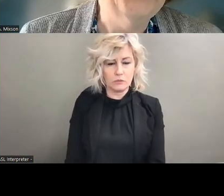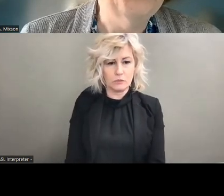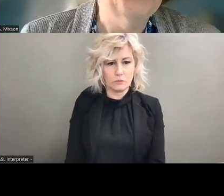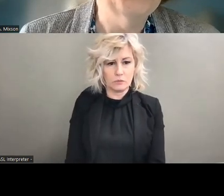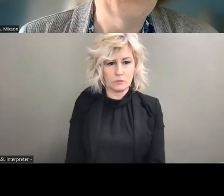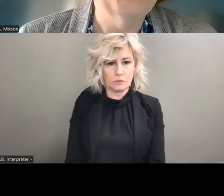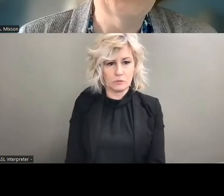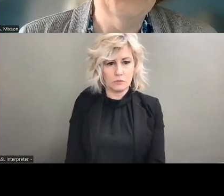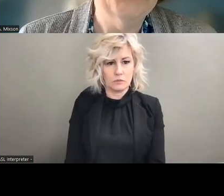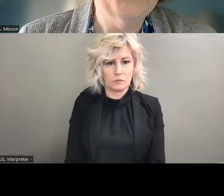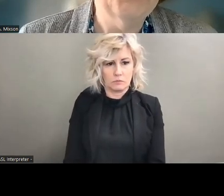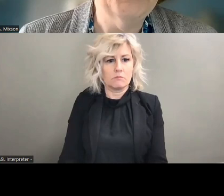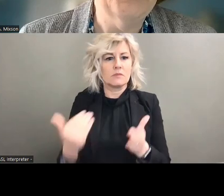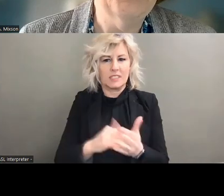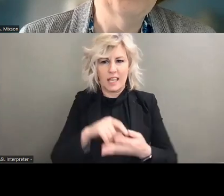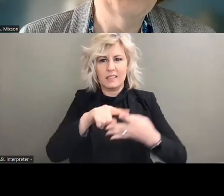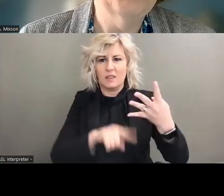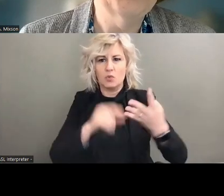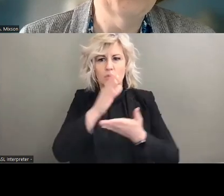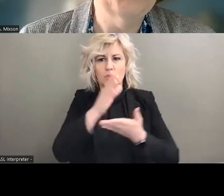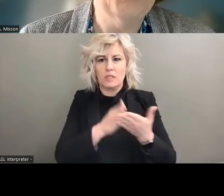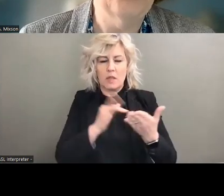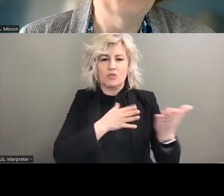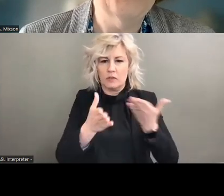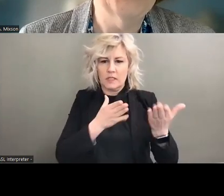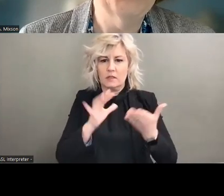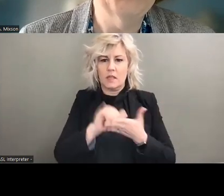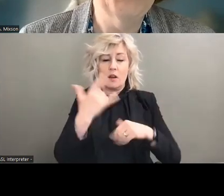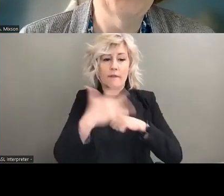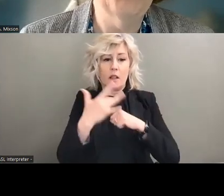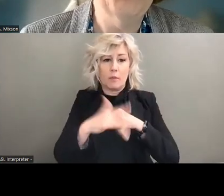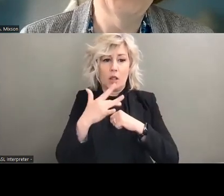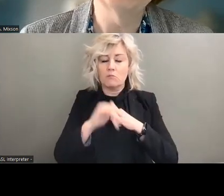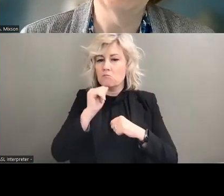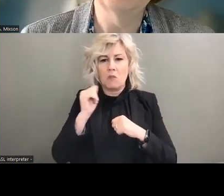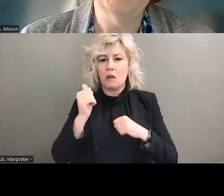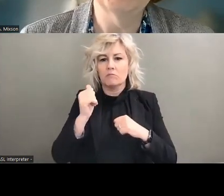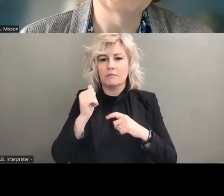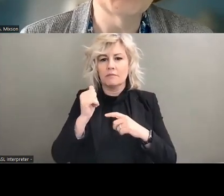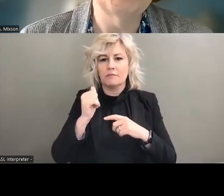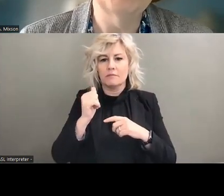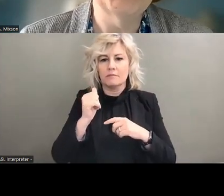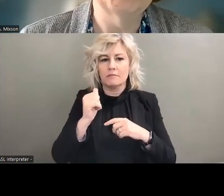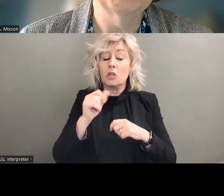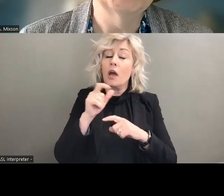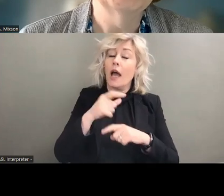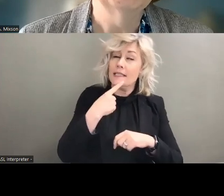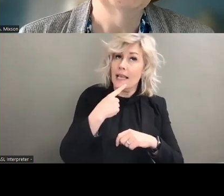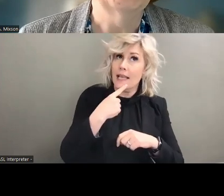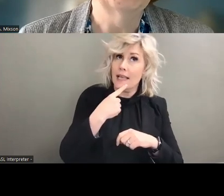Okay, those are, and again, these are some of the services that are available. Not always say available, should be